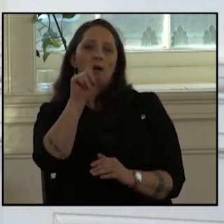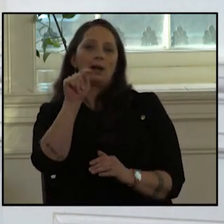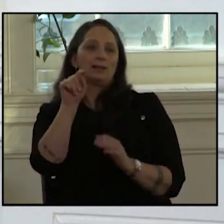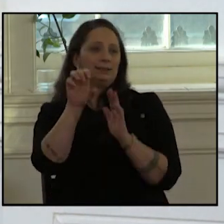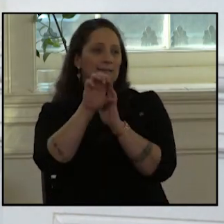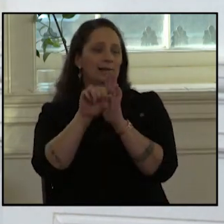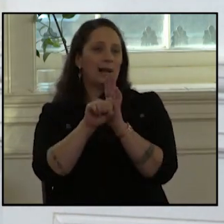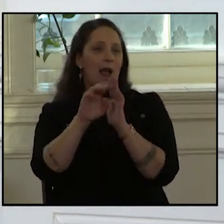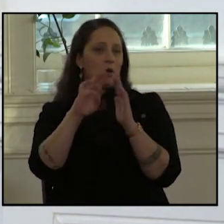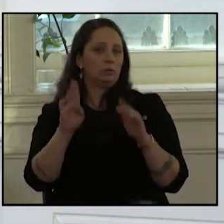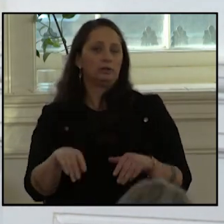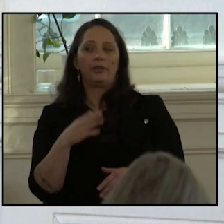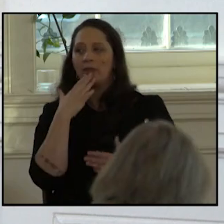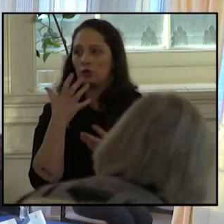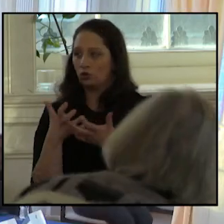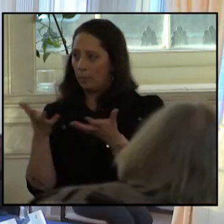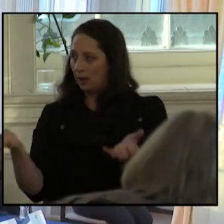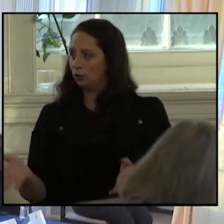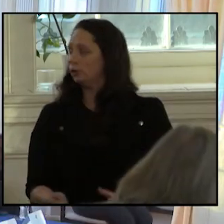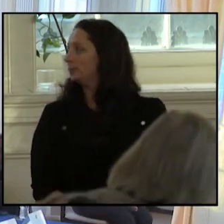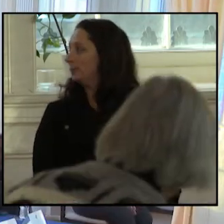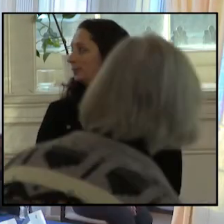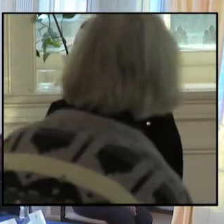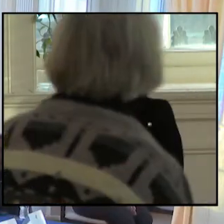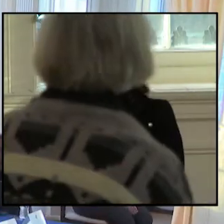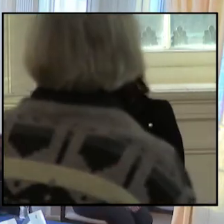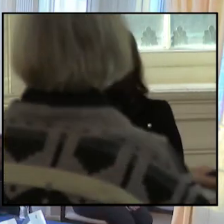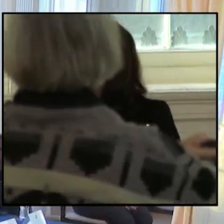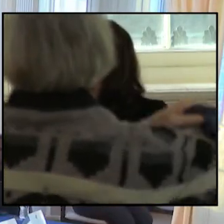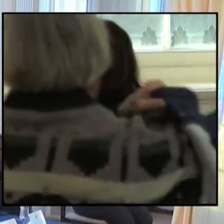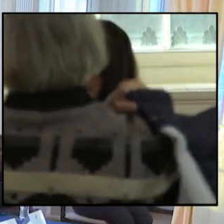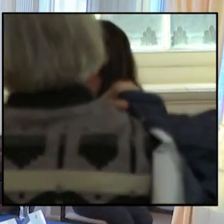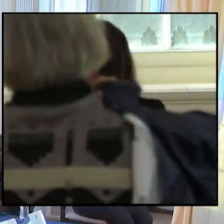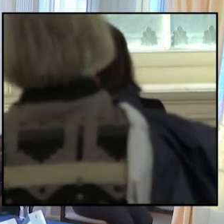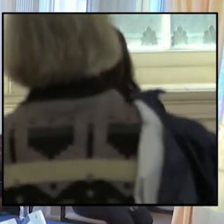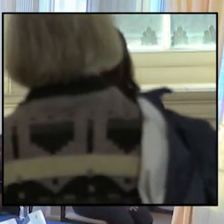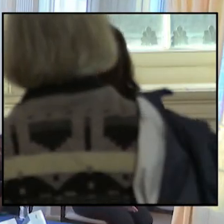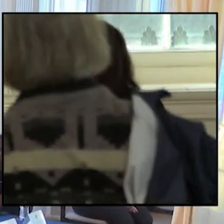to Mariana. Thank you so much. Mm-hmm. Thank you so much, Tammy.